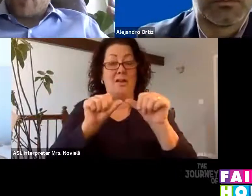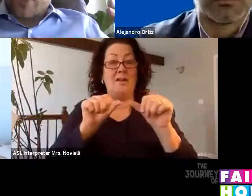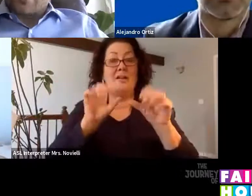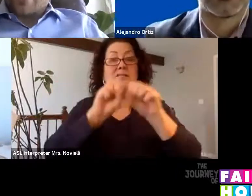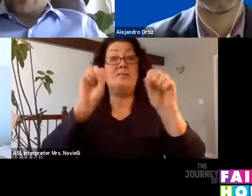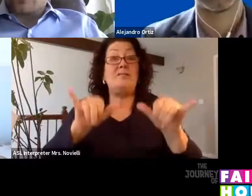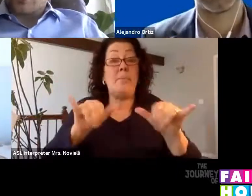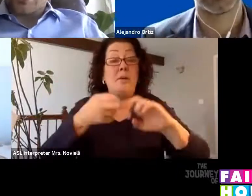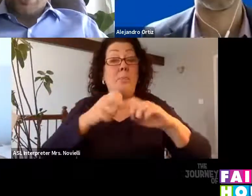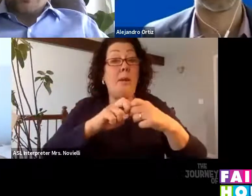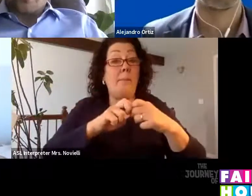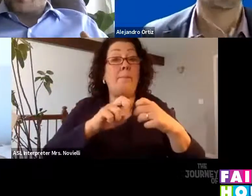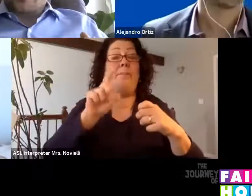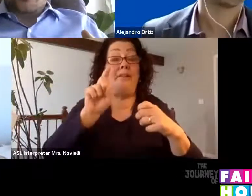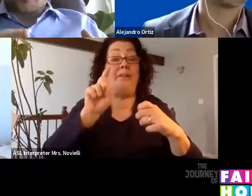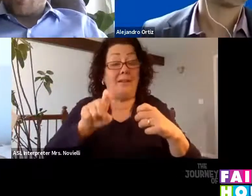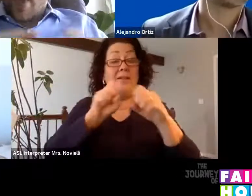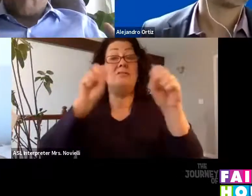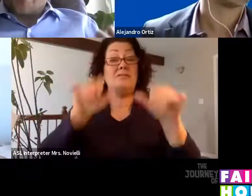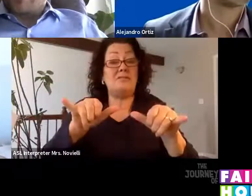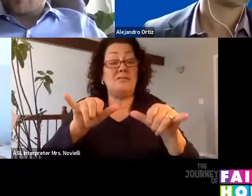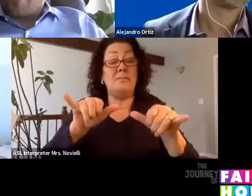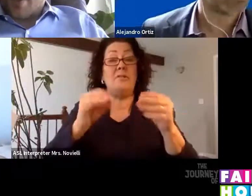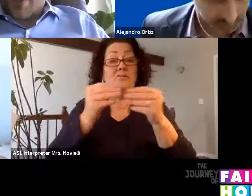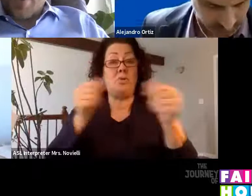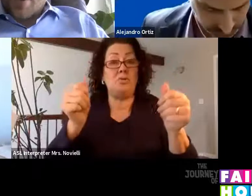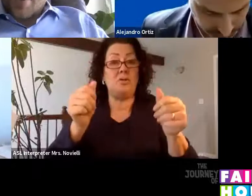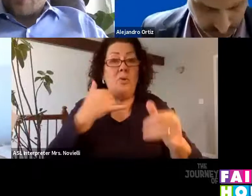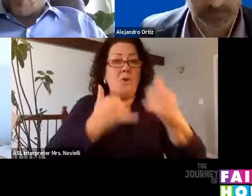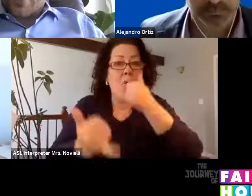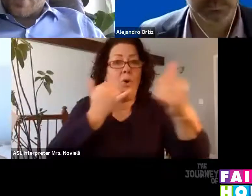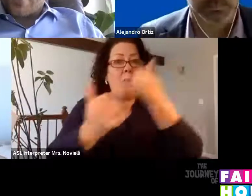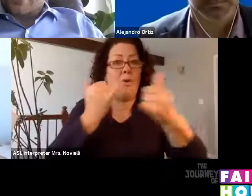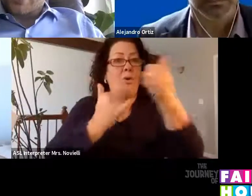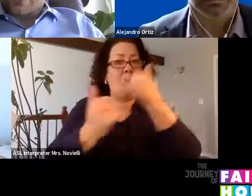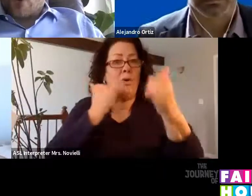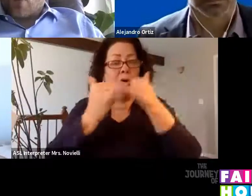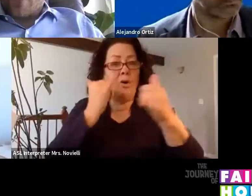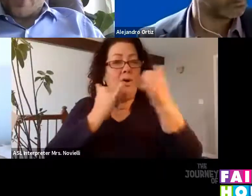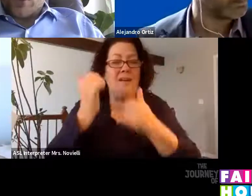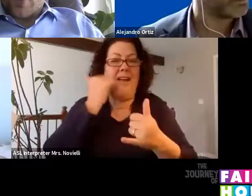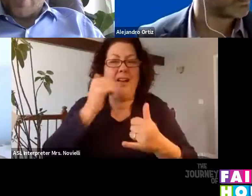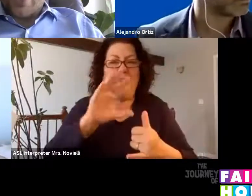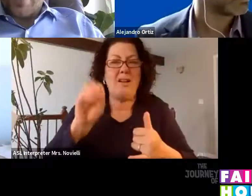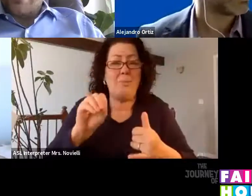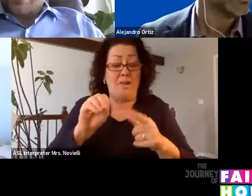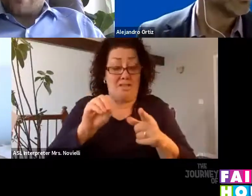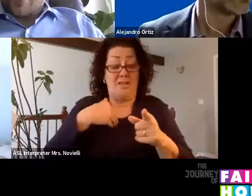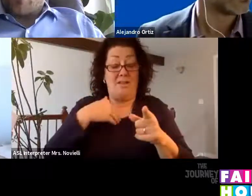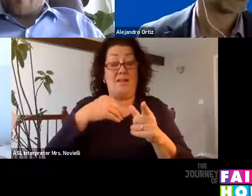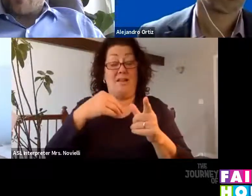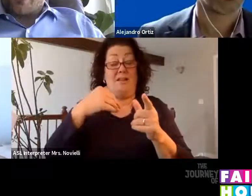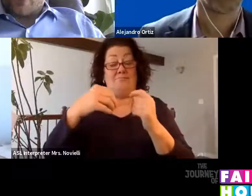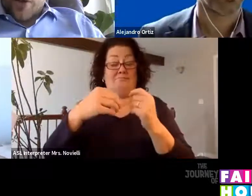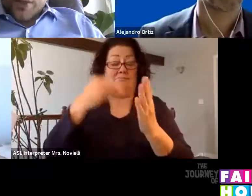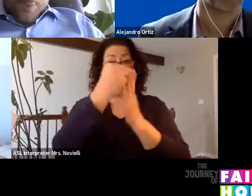right, require systematic solutions. So we wanted just to call every single company in New York City that was listing their apartments on StreetEasy to see if